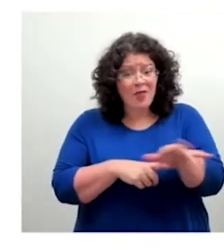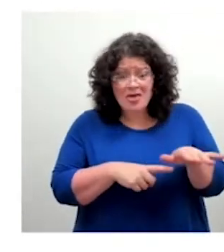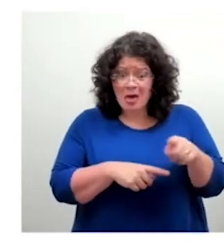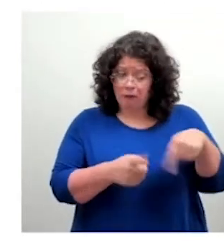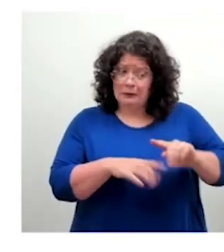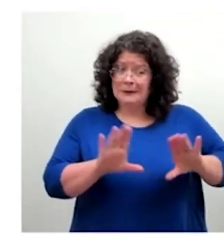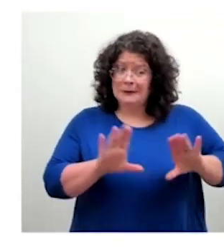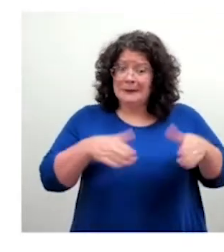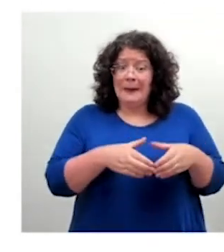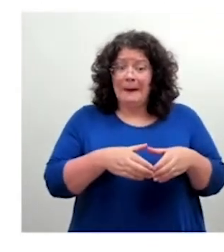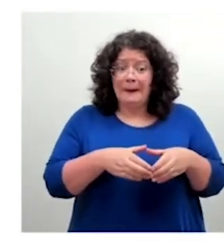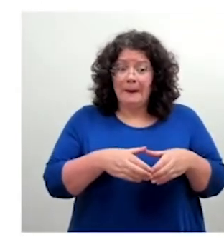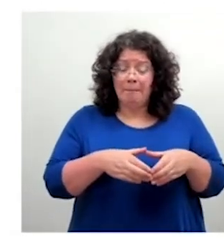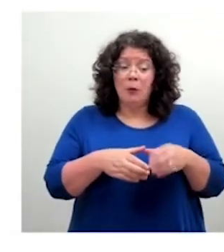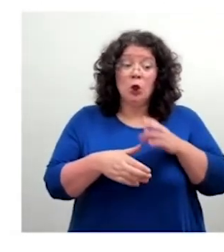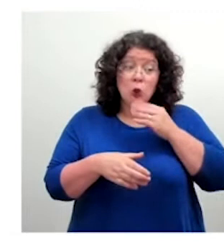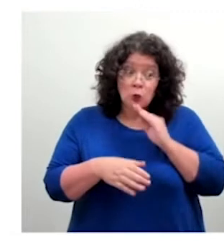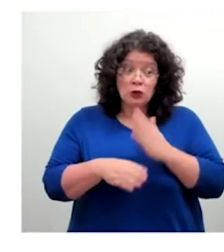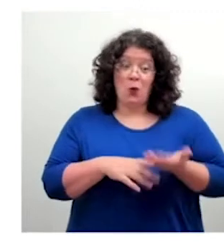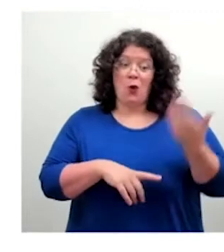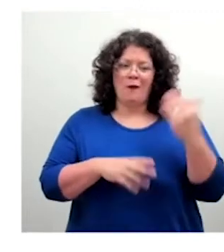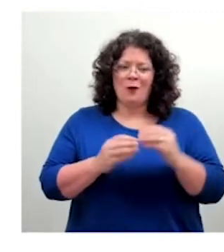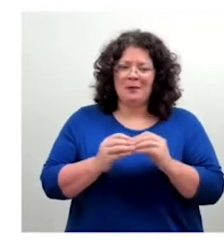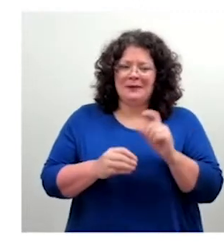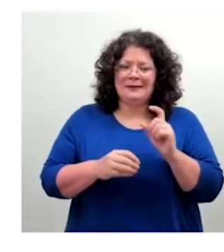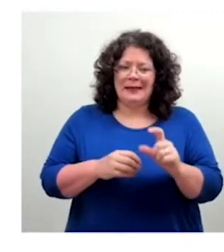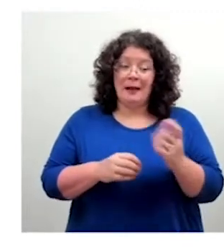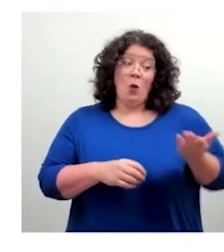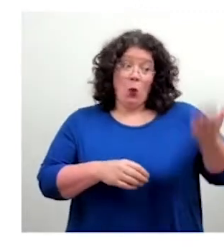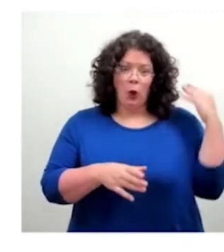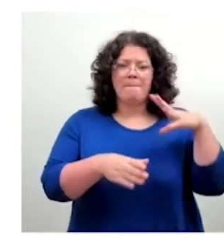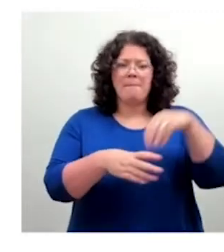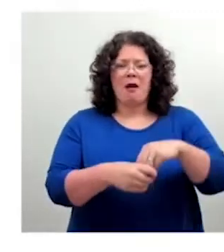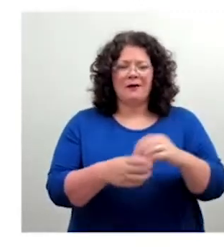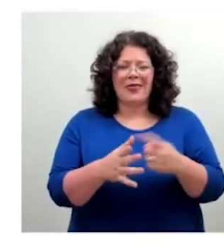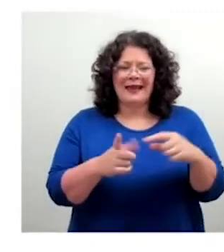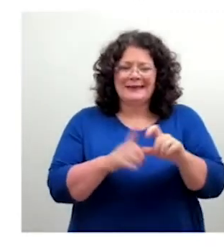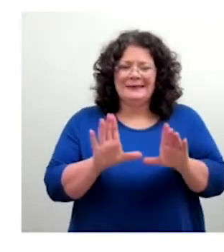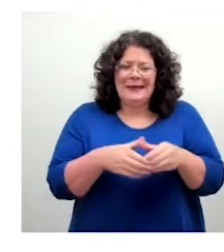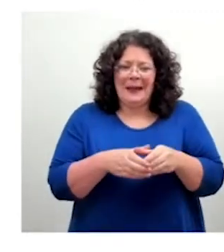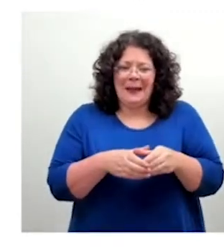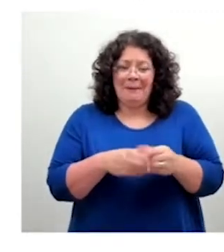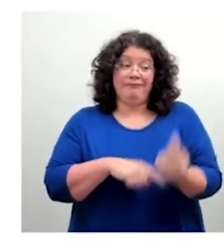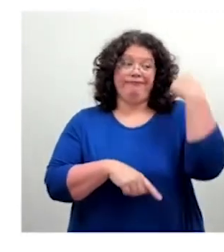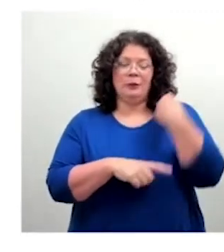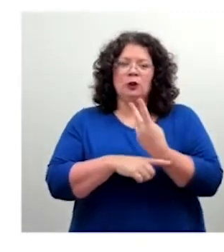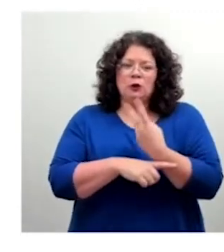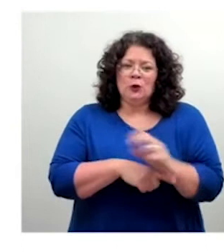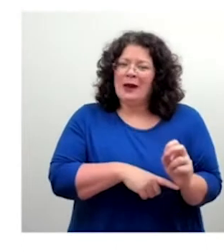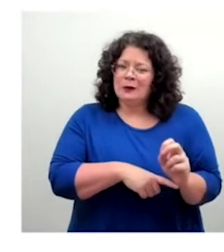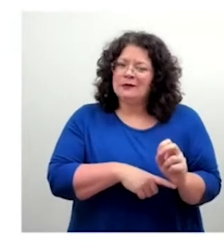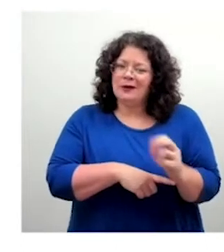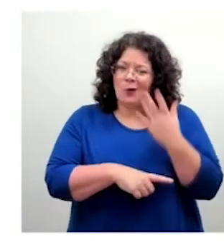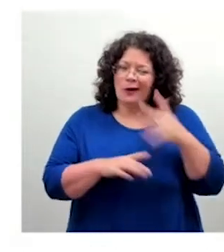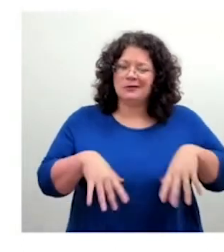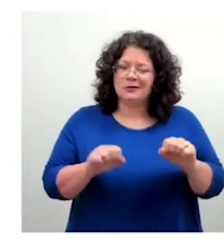team in 2000, you know, in the initial inception. So, you know, there's a real consistency of approach. And I think Stephen said about,